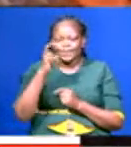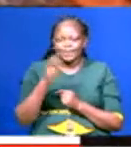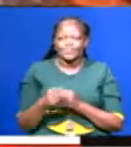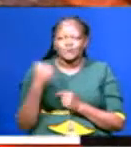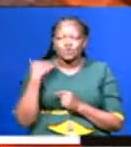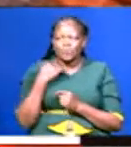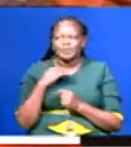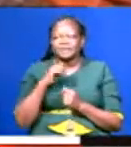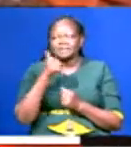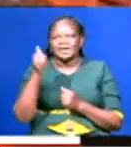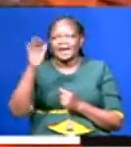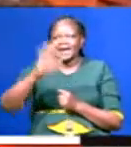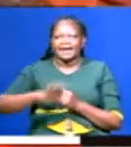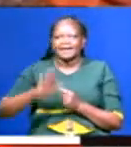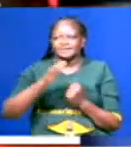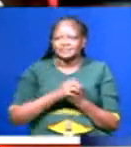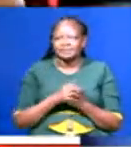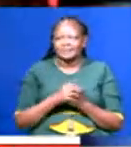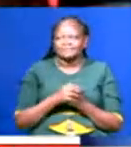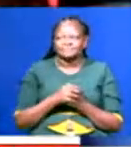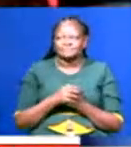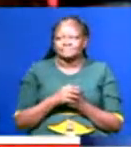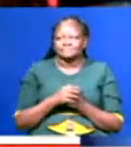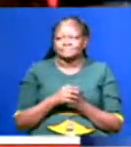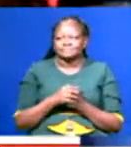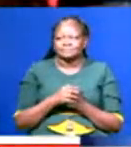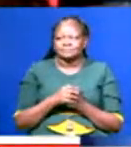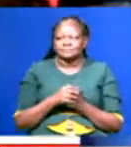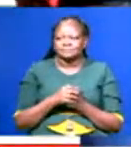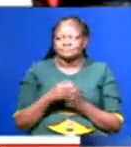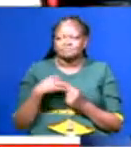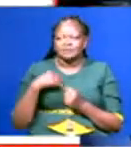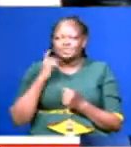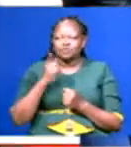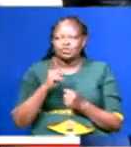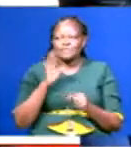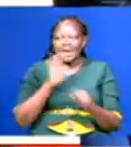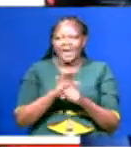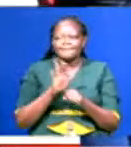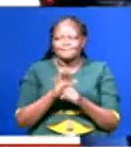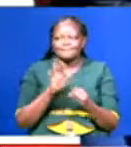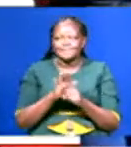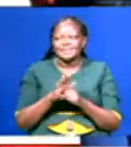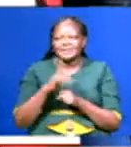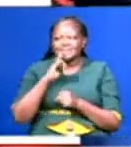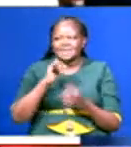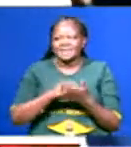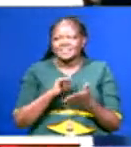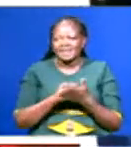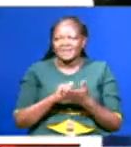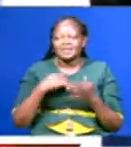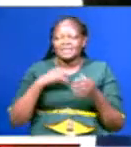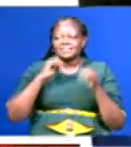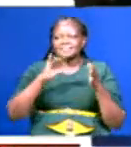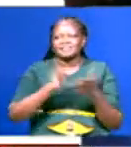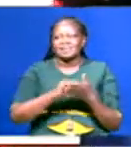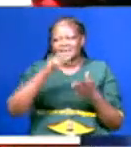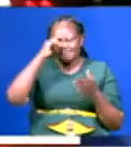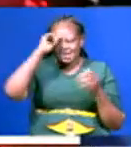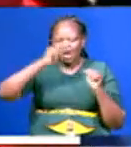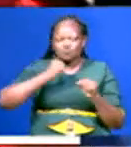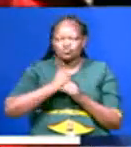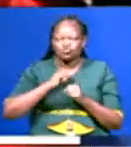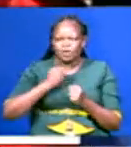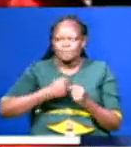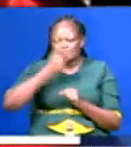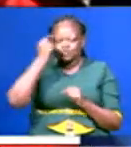Kowo near Chesogon of Marakwet East. I've been threatened by so many of them, telling me there is nothing that the government can do to us because we are